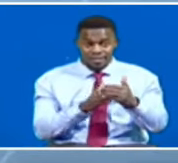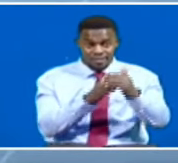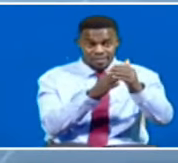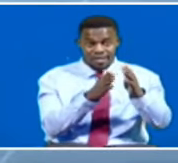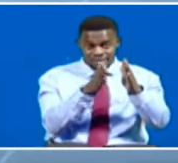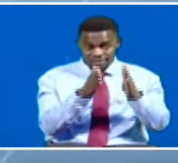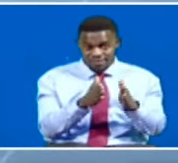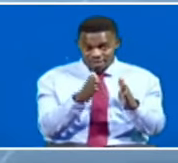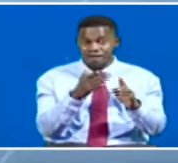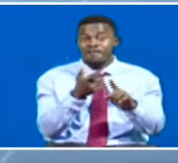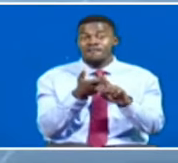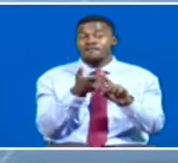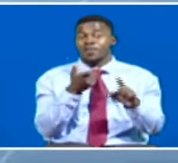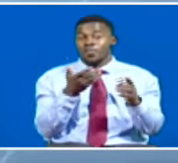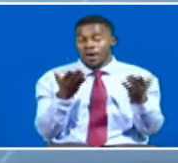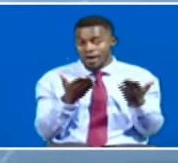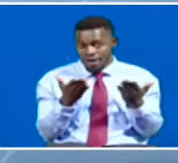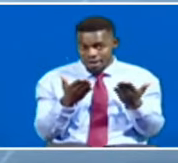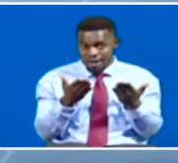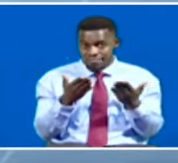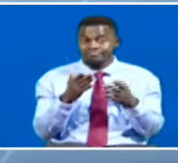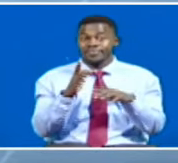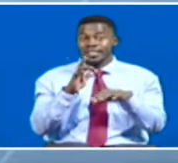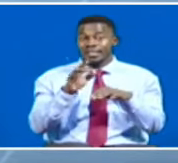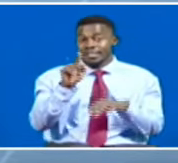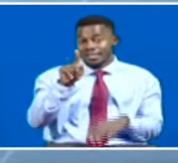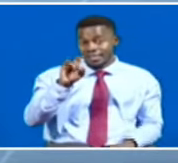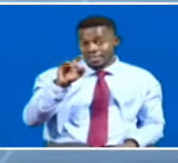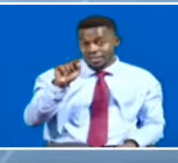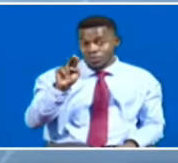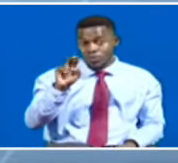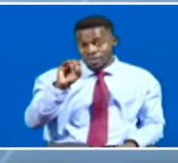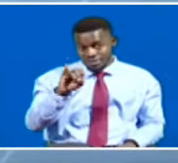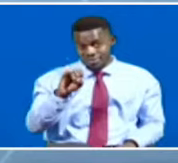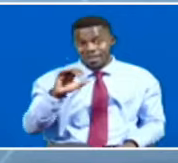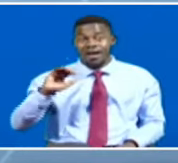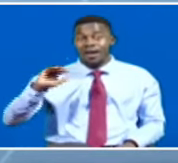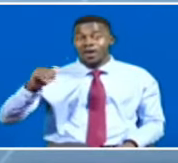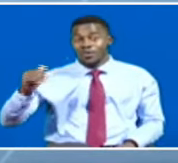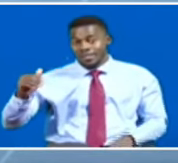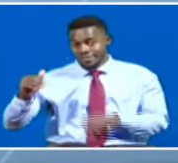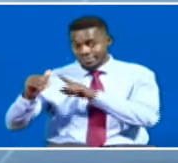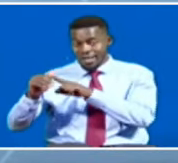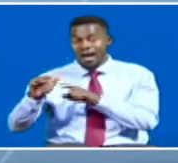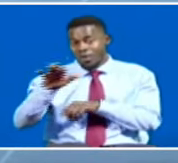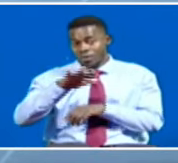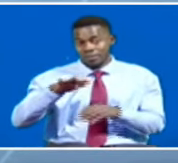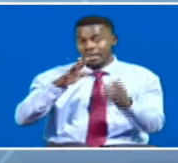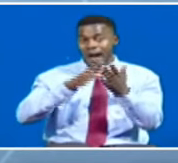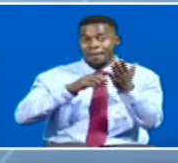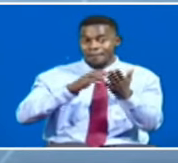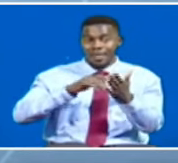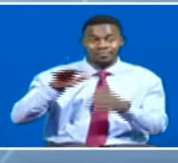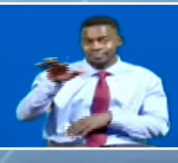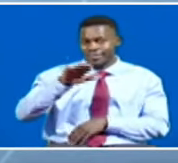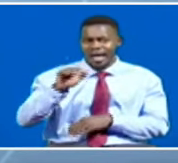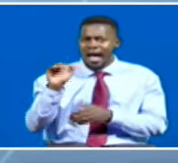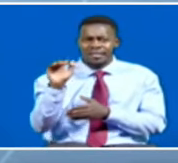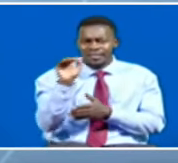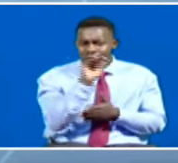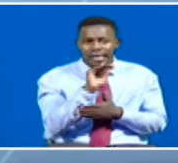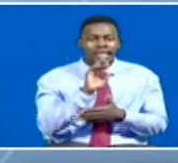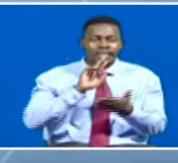team member registration drive in a bid to reduce Wiper Party dominance in the Ukambani region by registering more